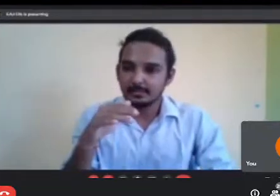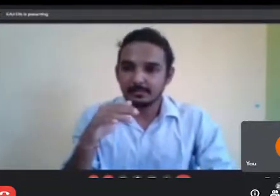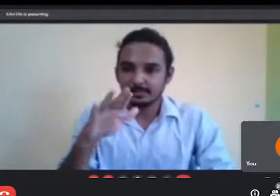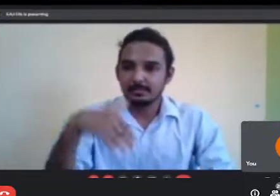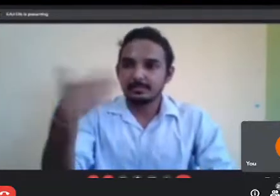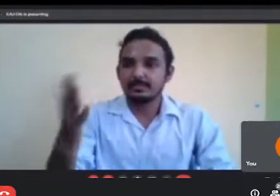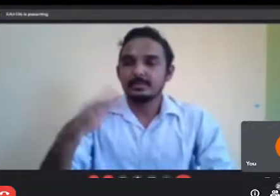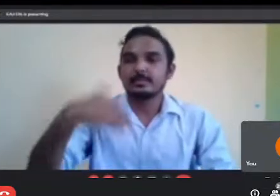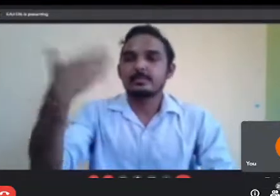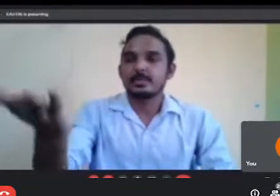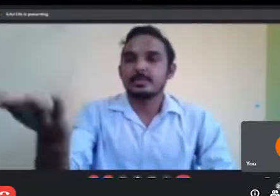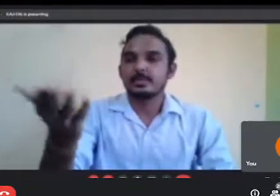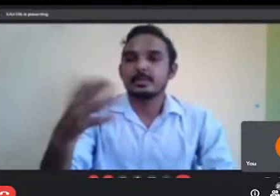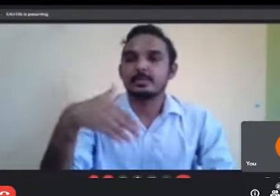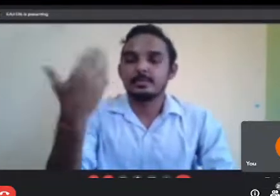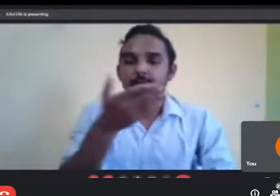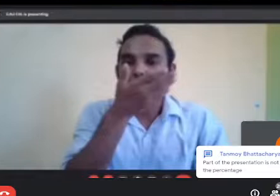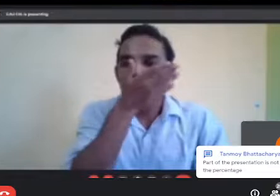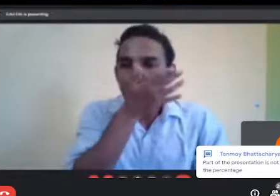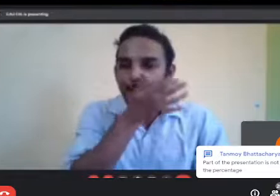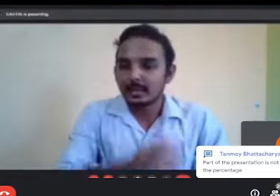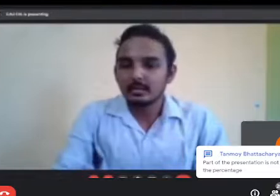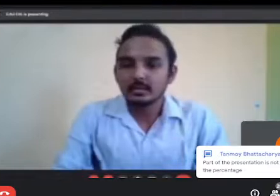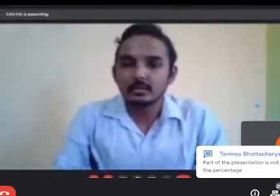Next slide, please.